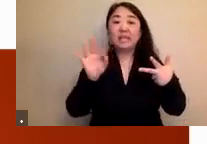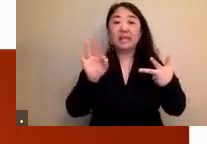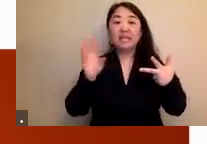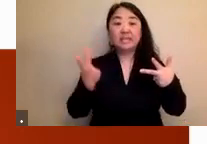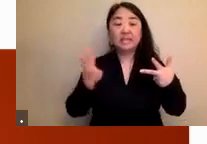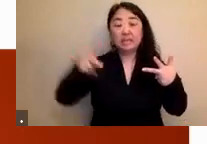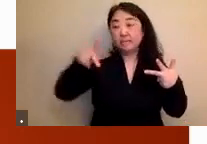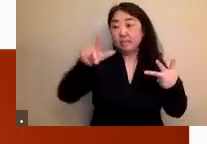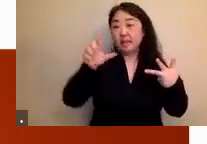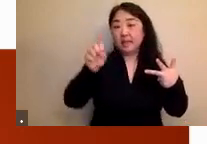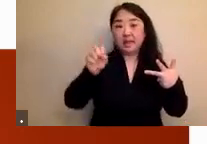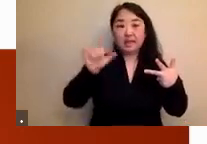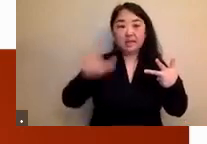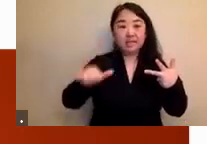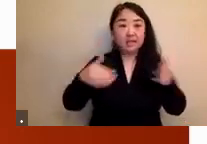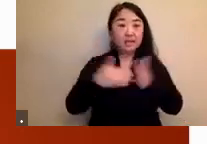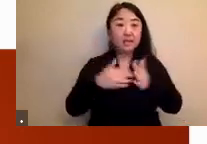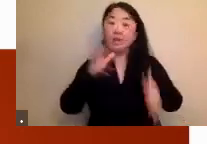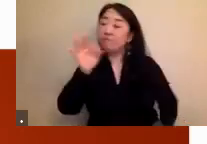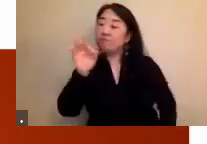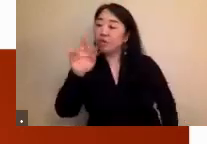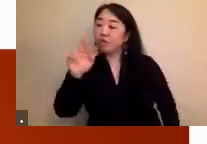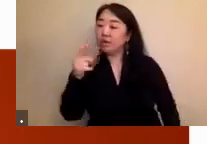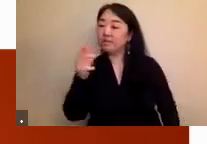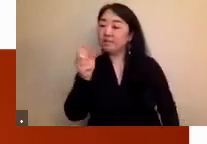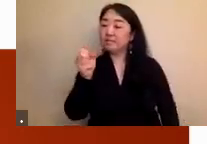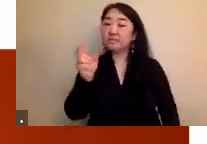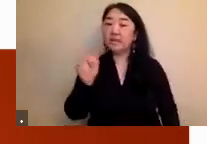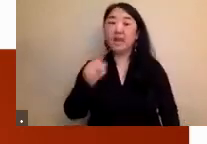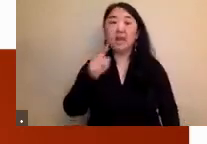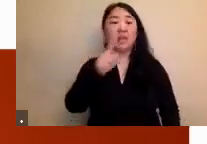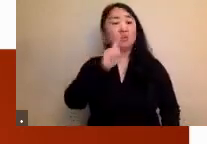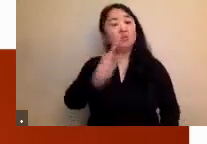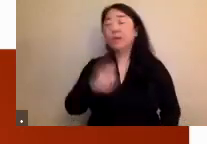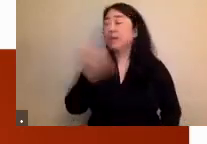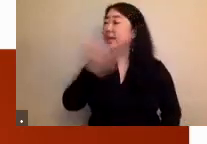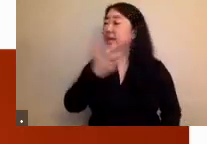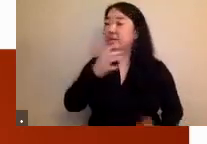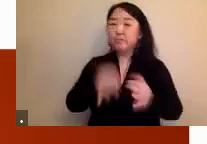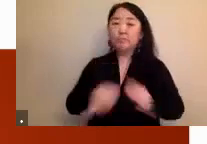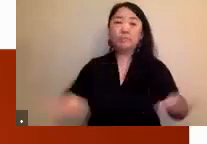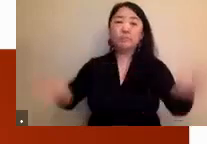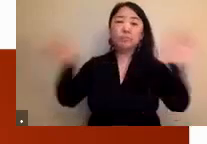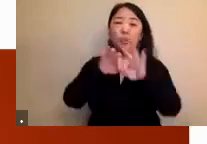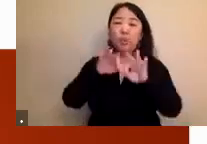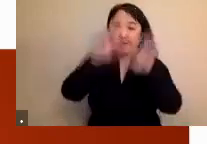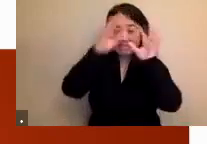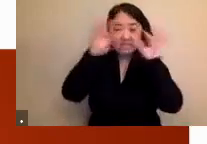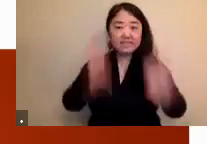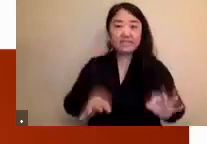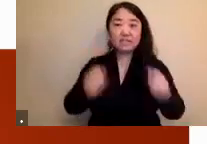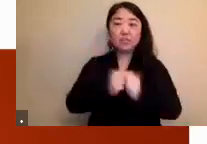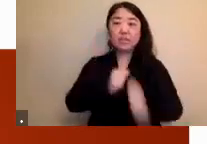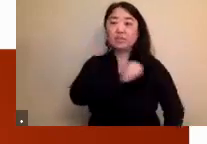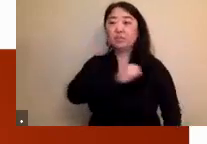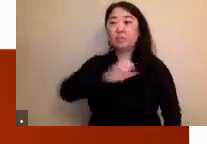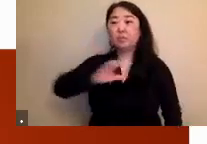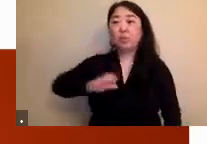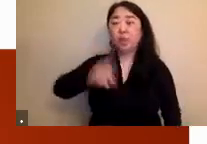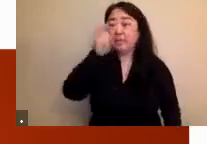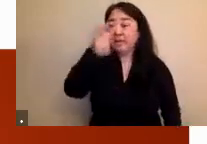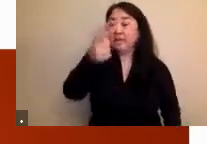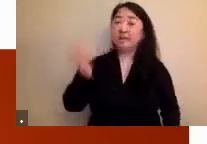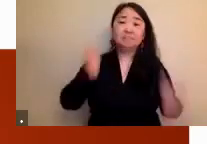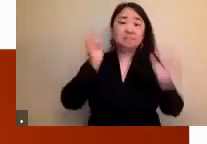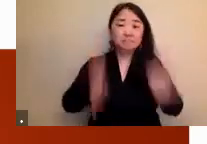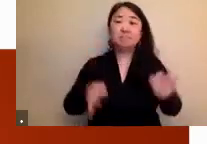This was a landmark decision of the US Supreme Court because it ruled that racial segregation